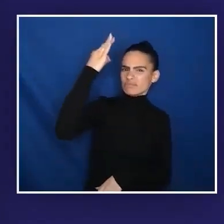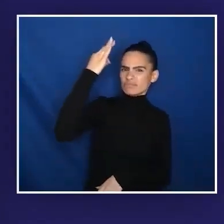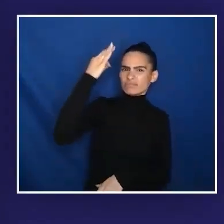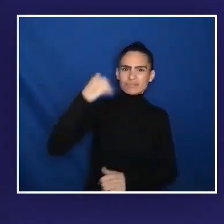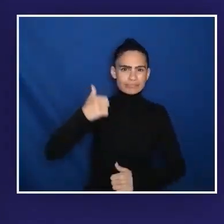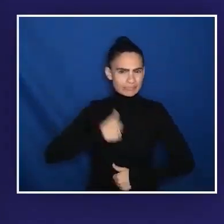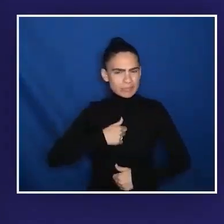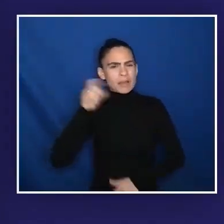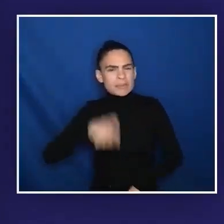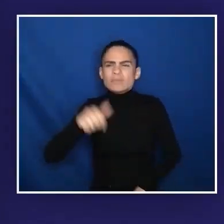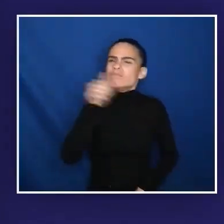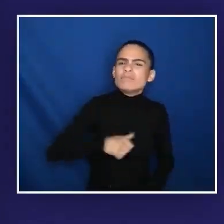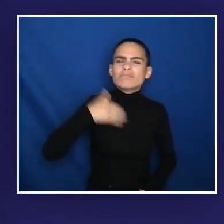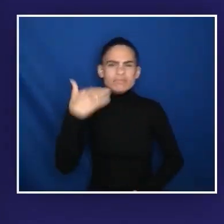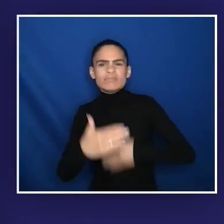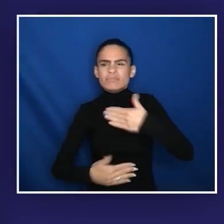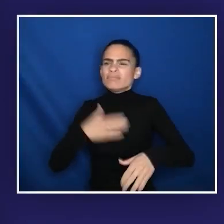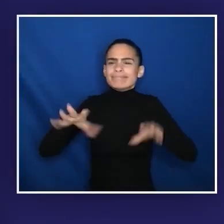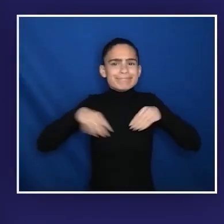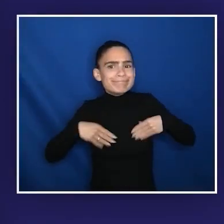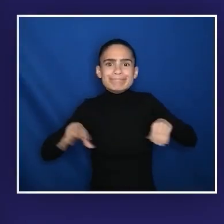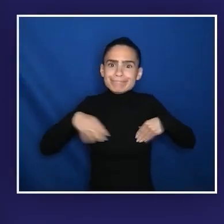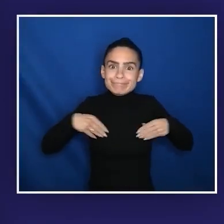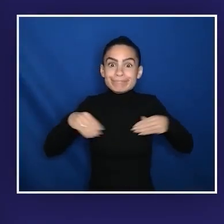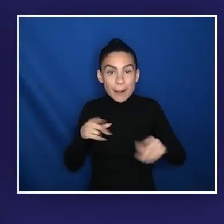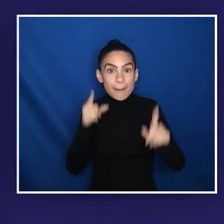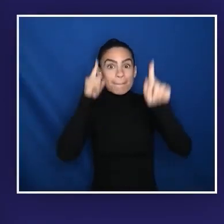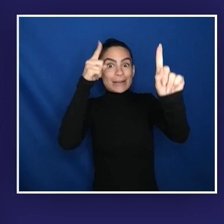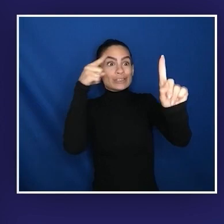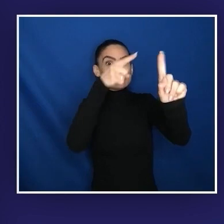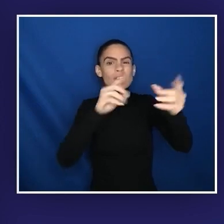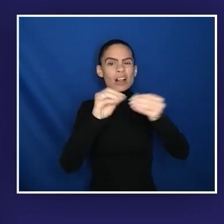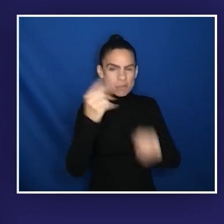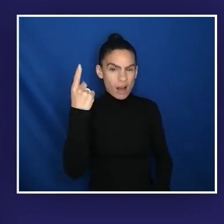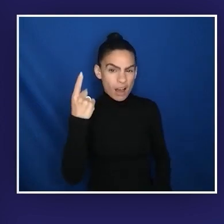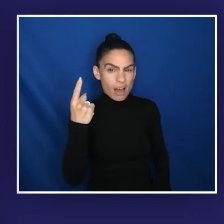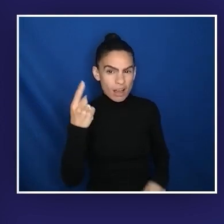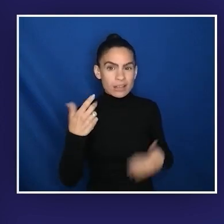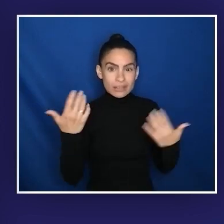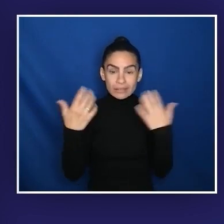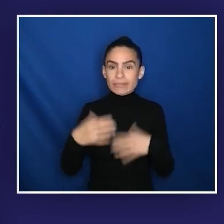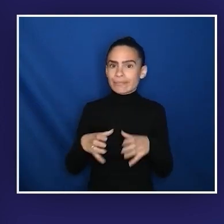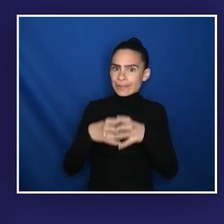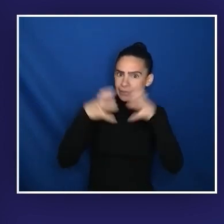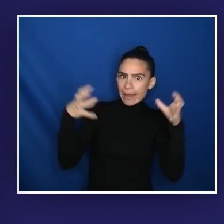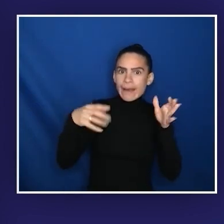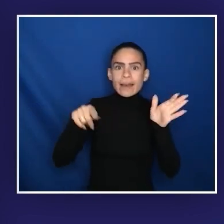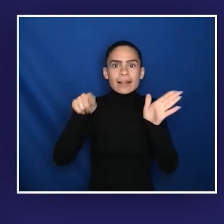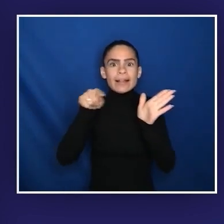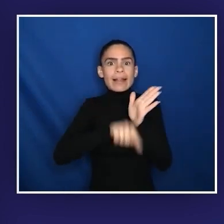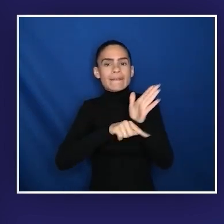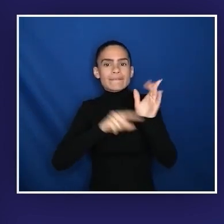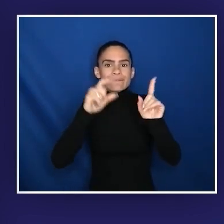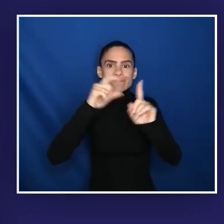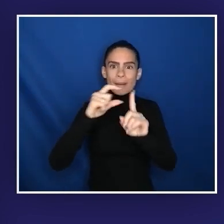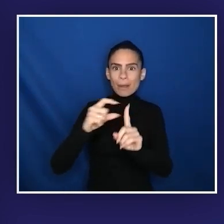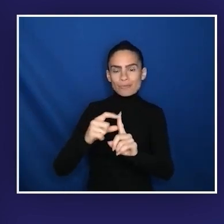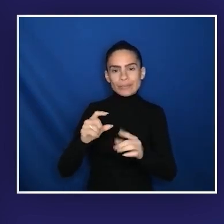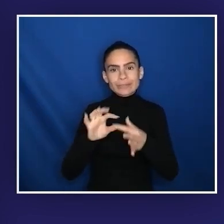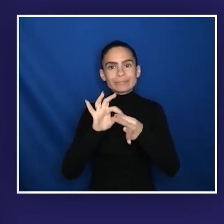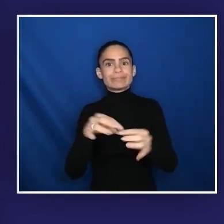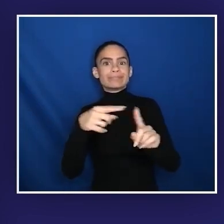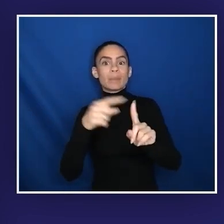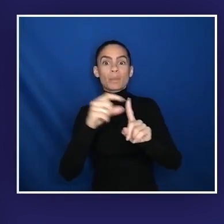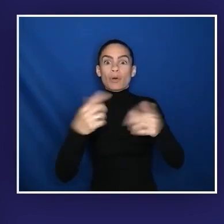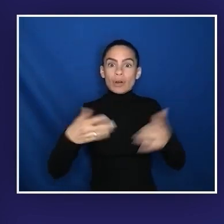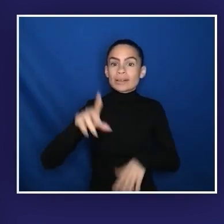every service member that you need to, in a way, suck it up. You know, the mission always comes first. There's a lot of negative vocabulary